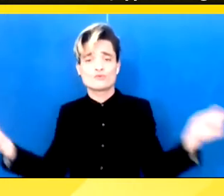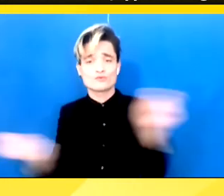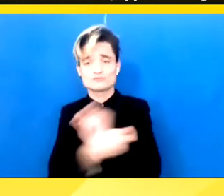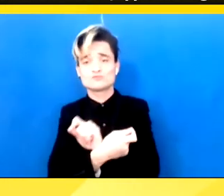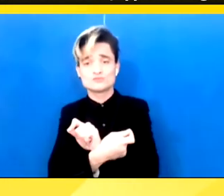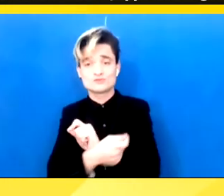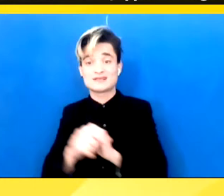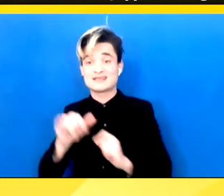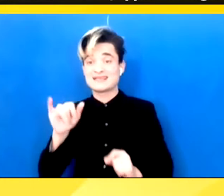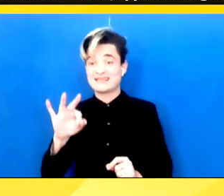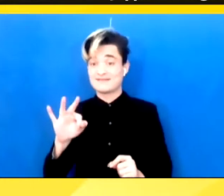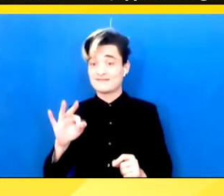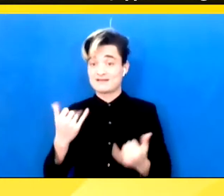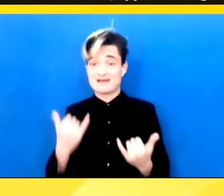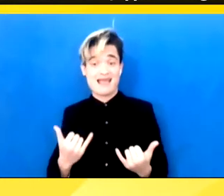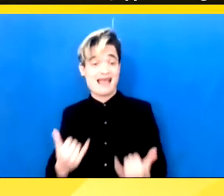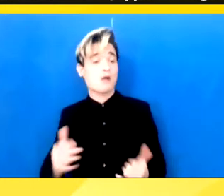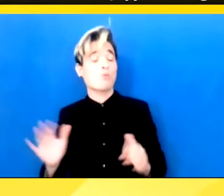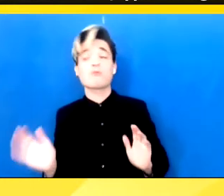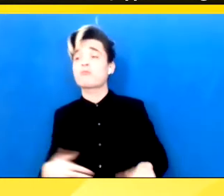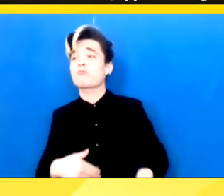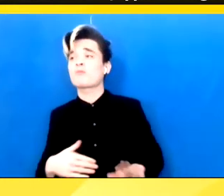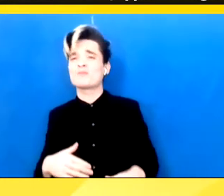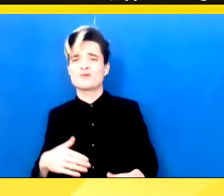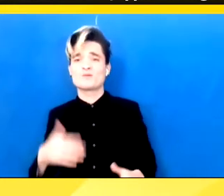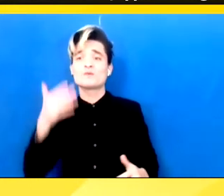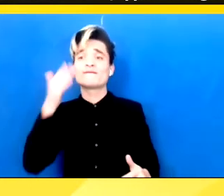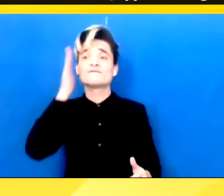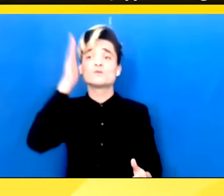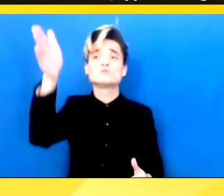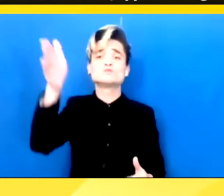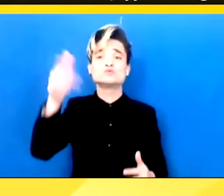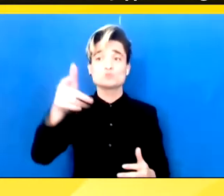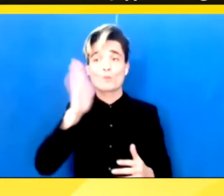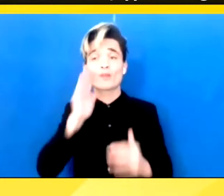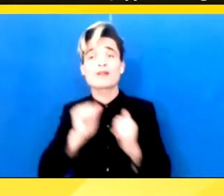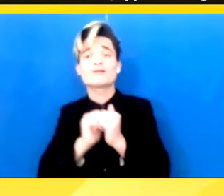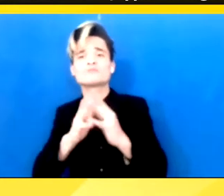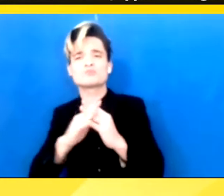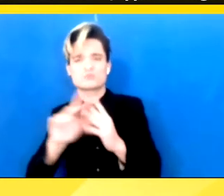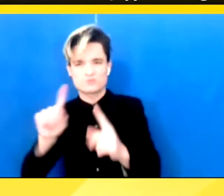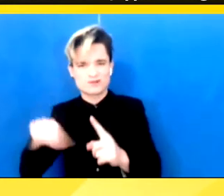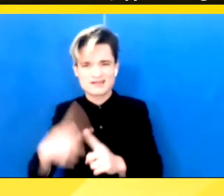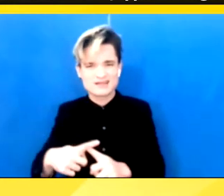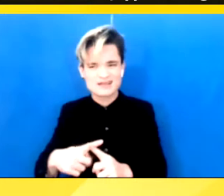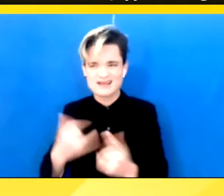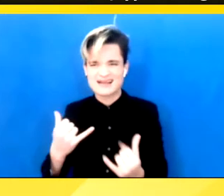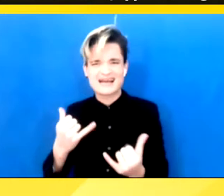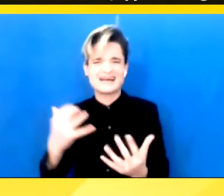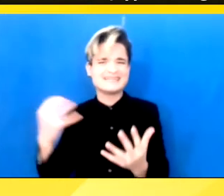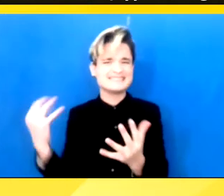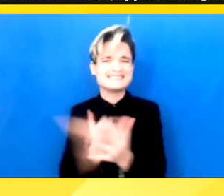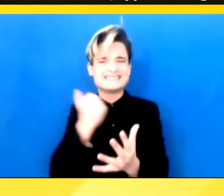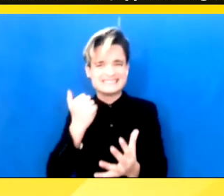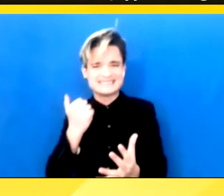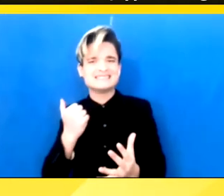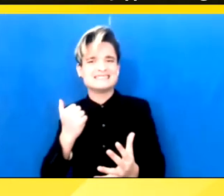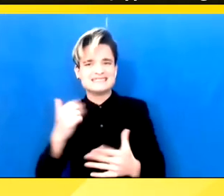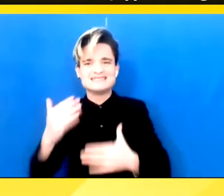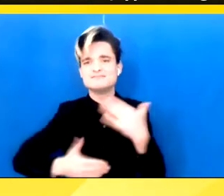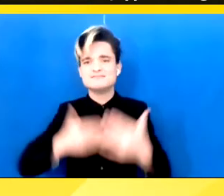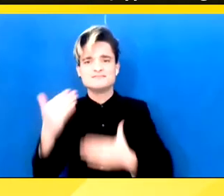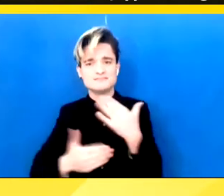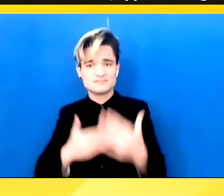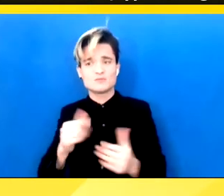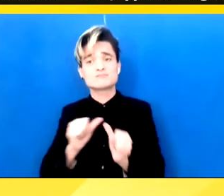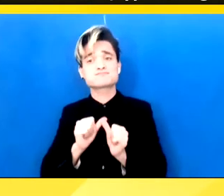let's keep up the fight to defend and expand labor rights across the nation. For when we fight, we win. So onward, my sisters